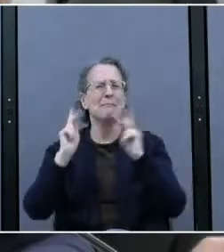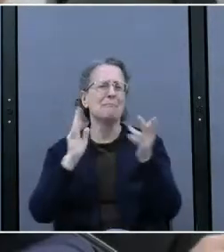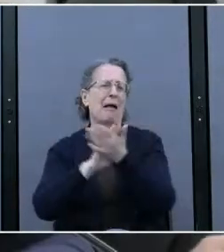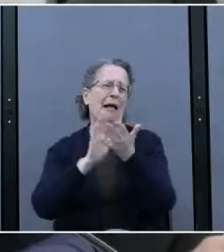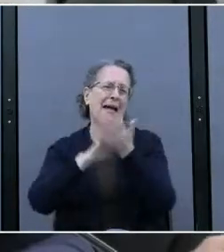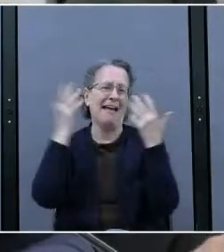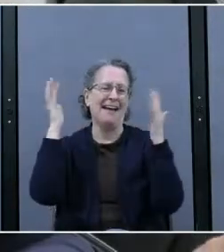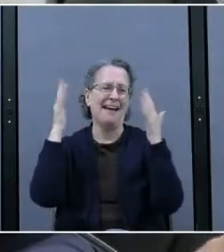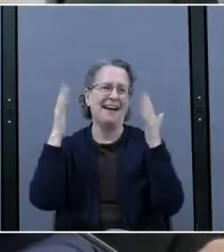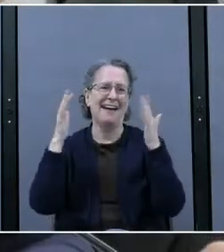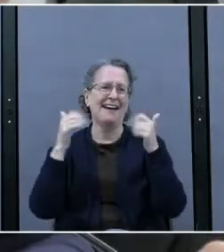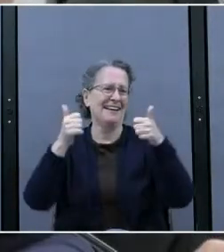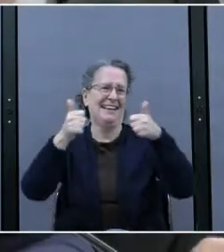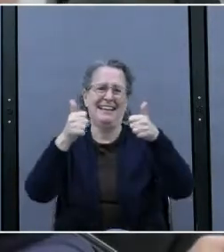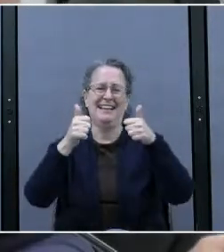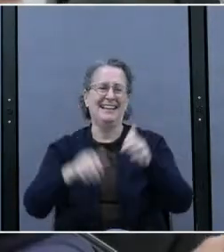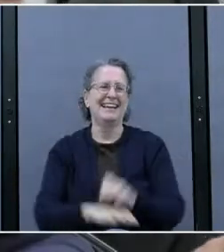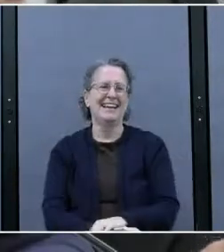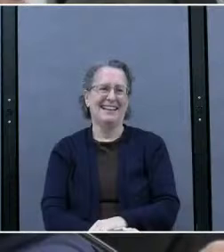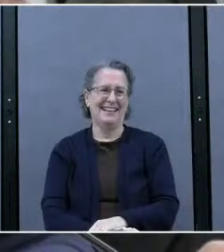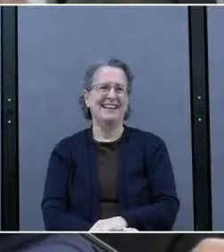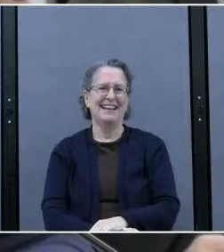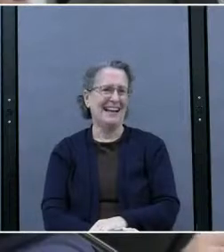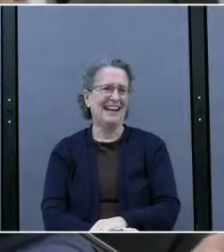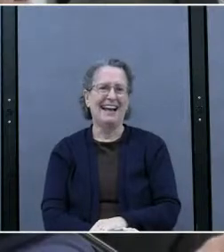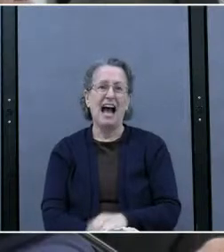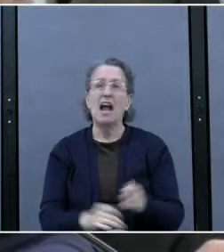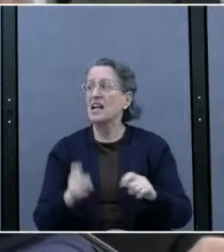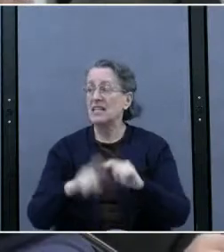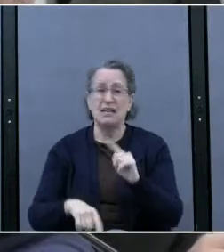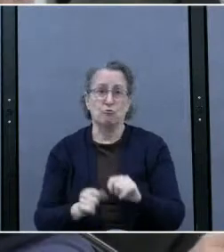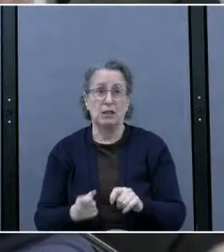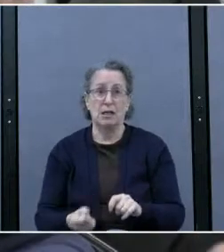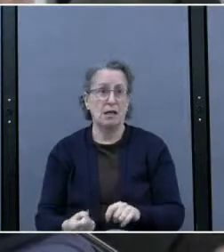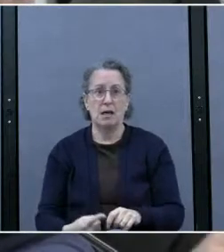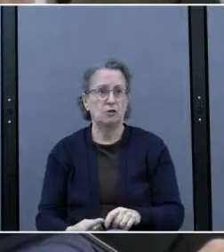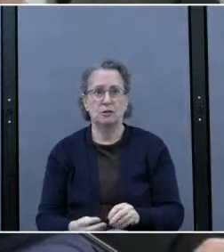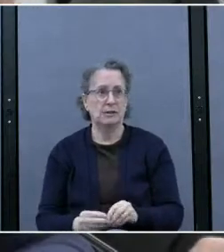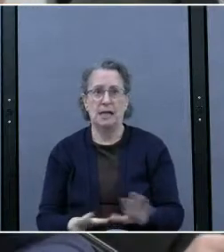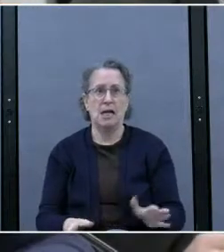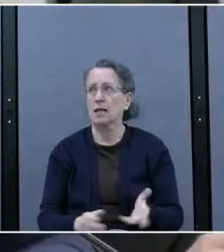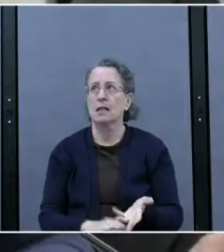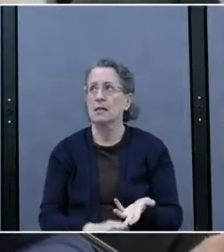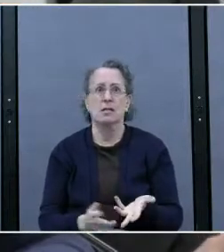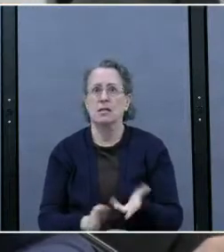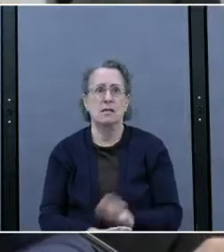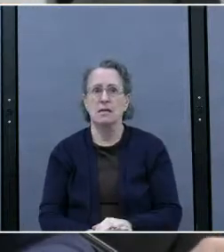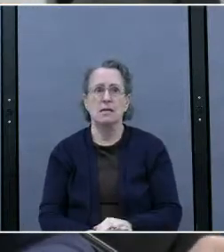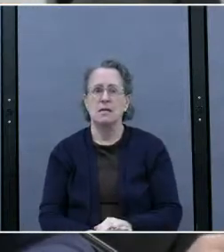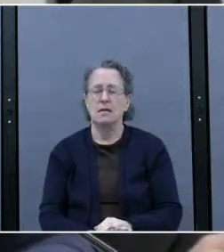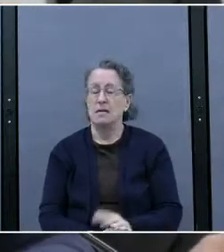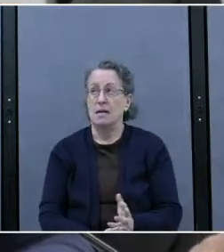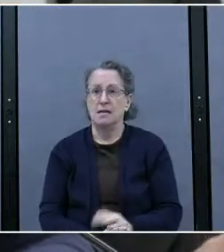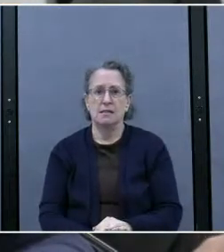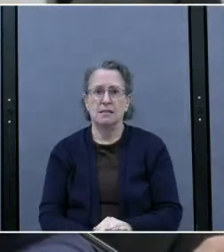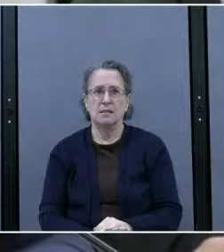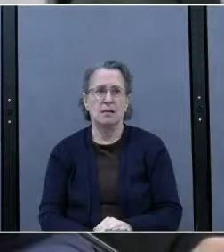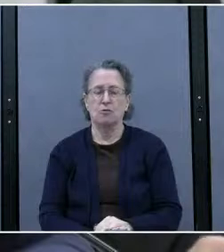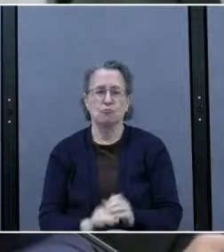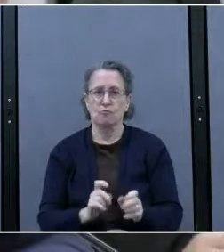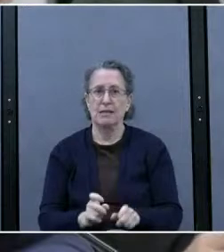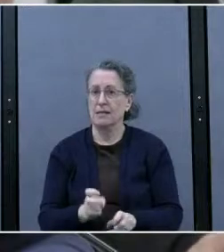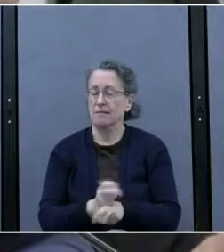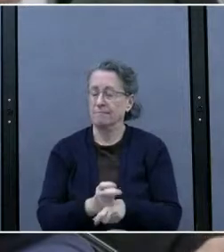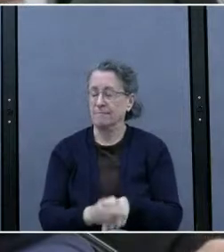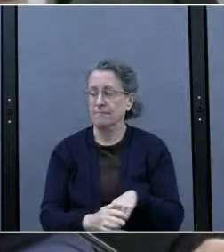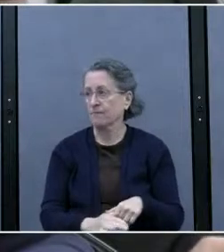keep that positivity going, hopefully. So this article is to see if we will, confirm her appointment. Questions